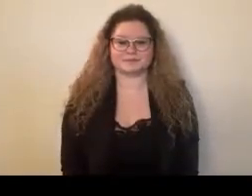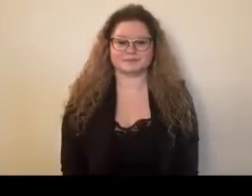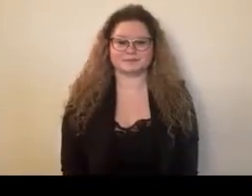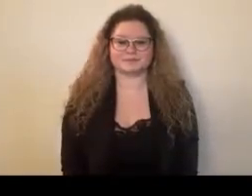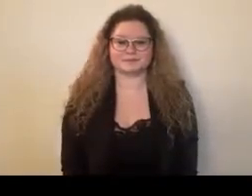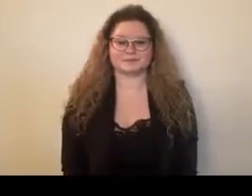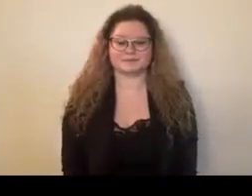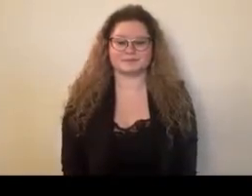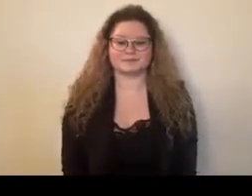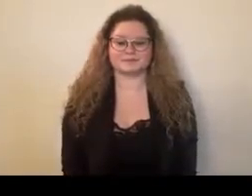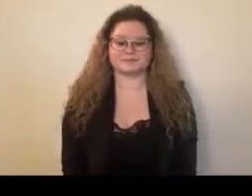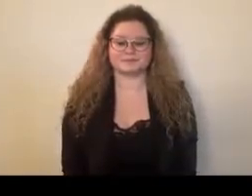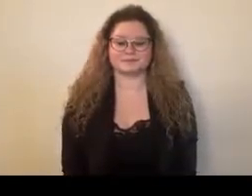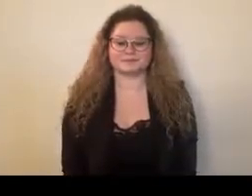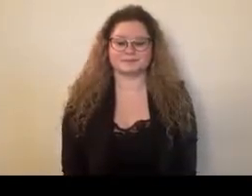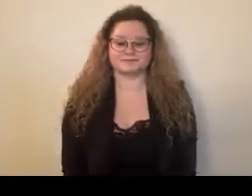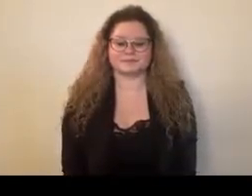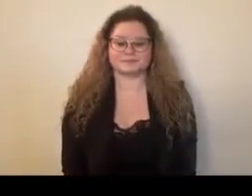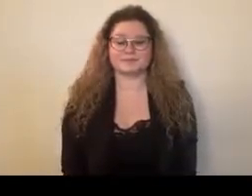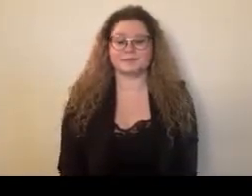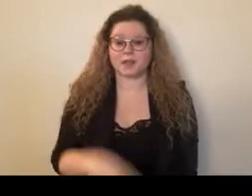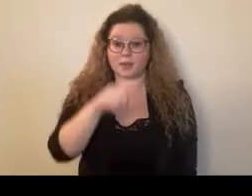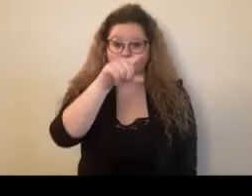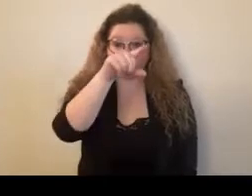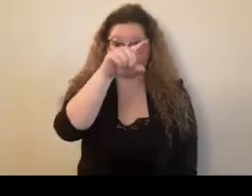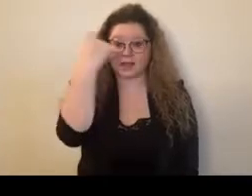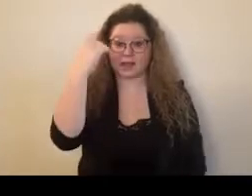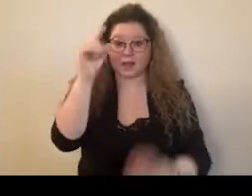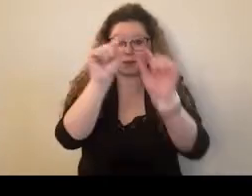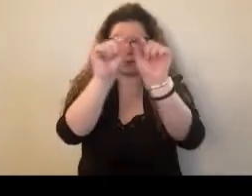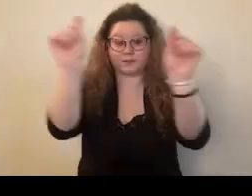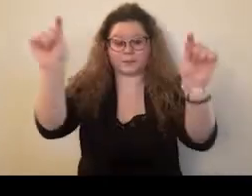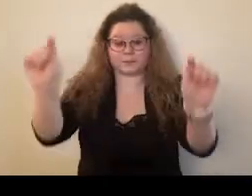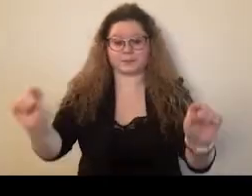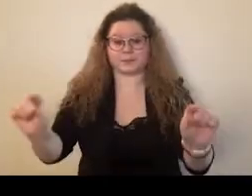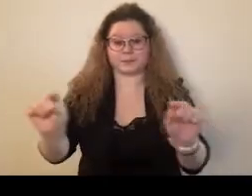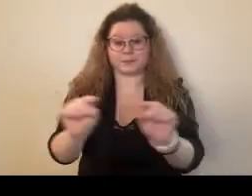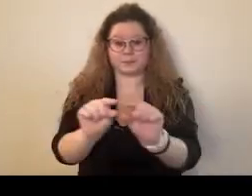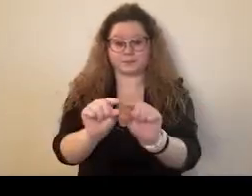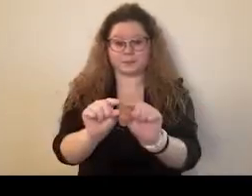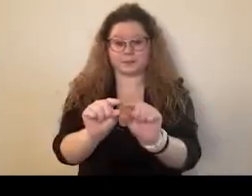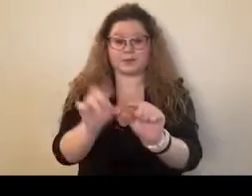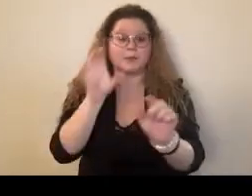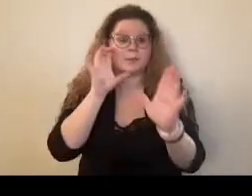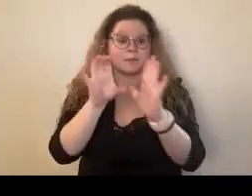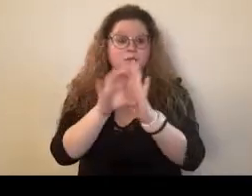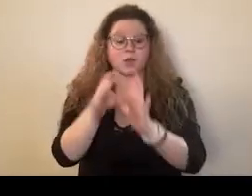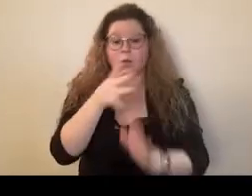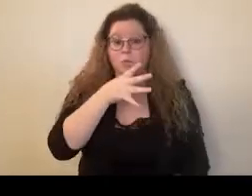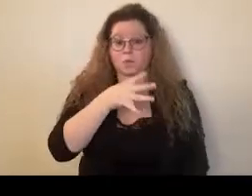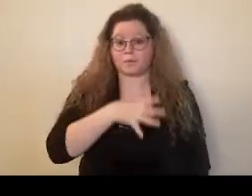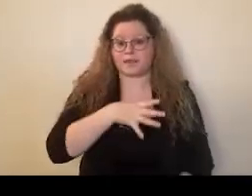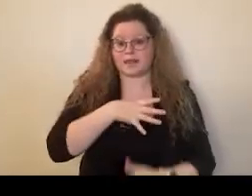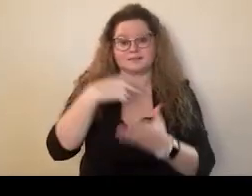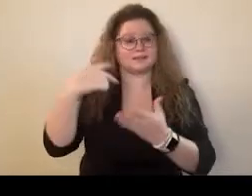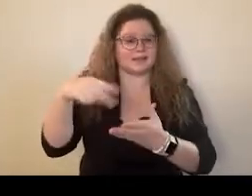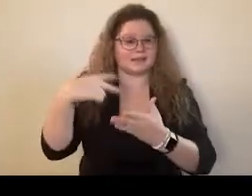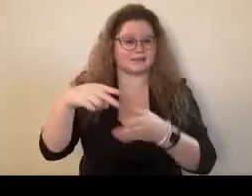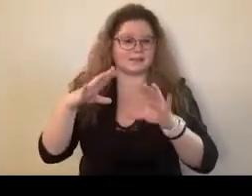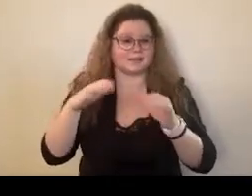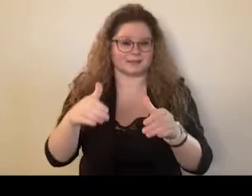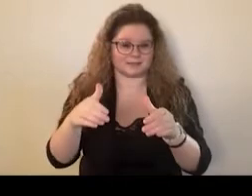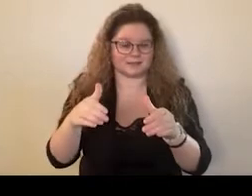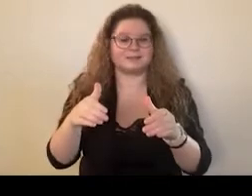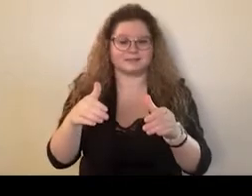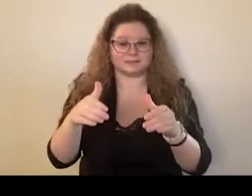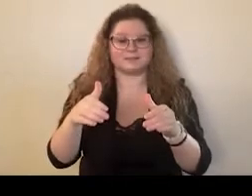A black frame holds a white mat in which there's a coloured image of a lady having dance lessons. This